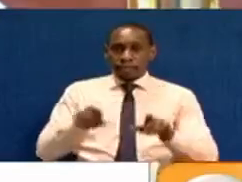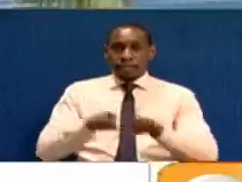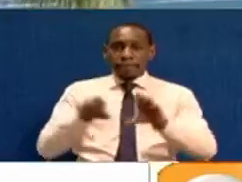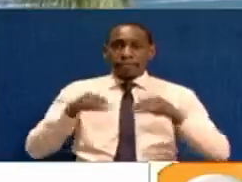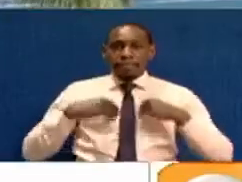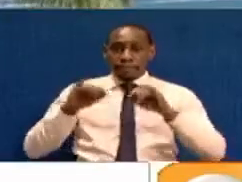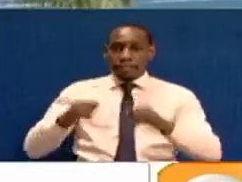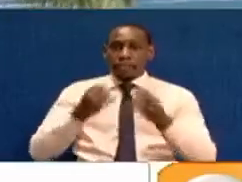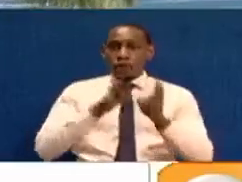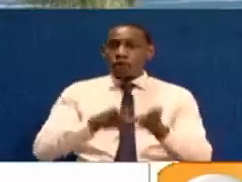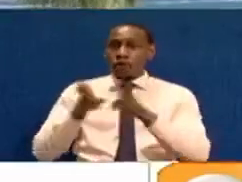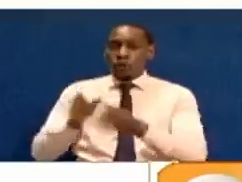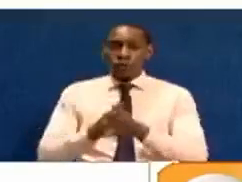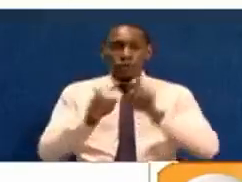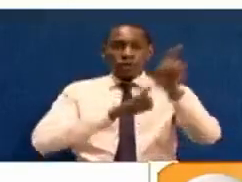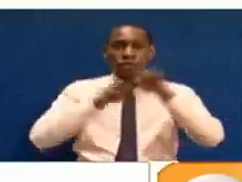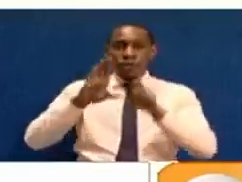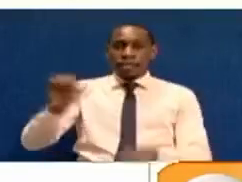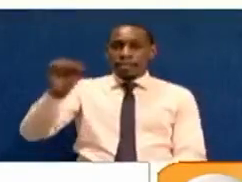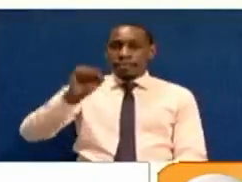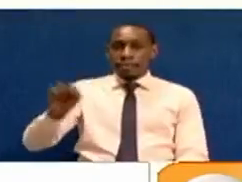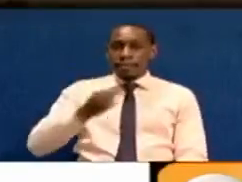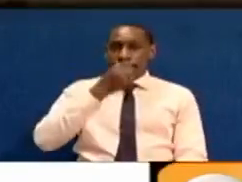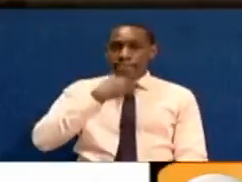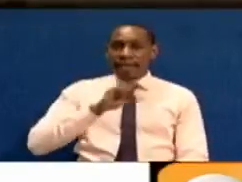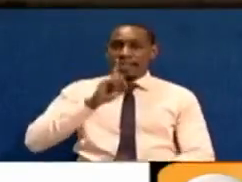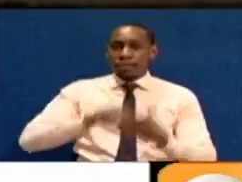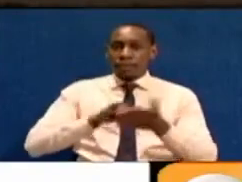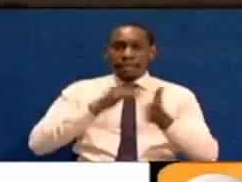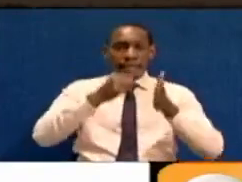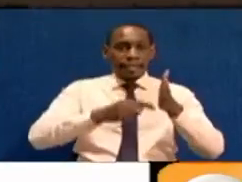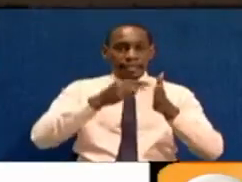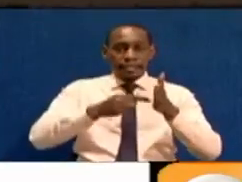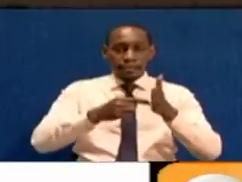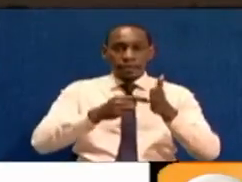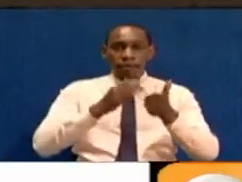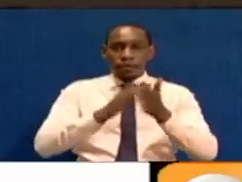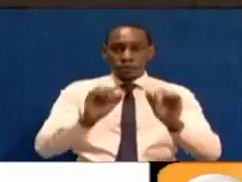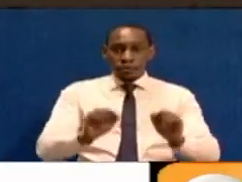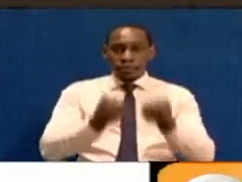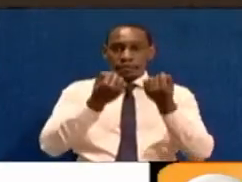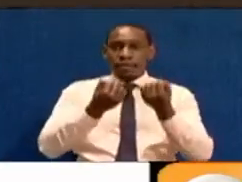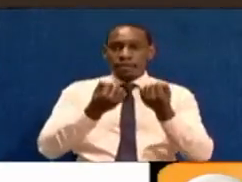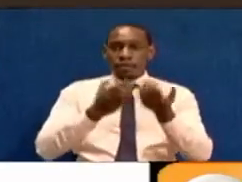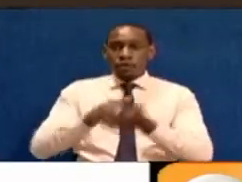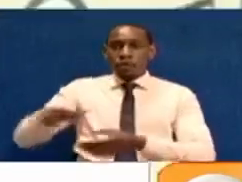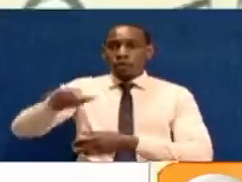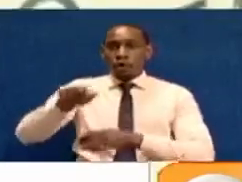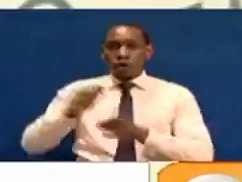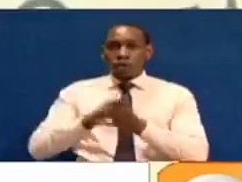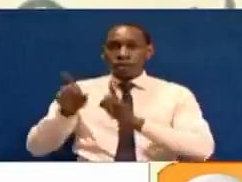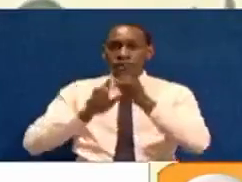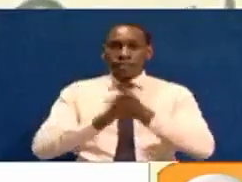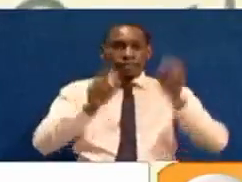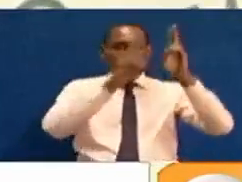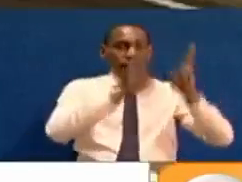norm. Tourism Cabinet Secretary Najib Balala says that the industry has been salvaged by domestic tourism, as international